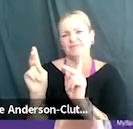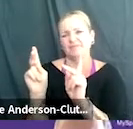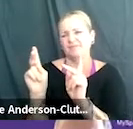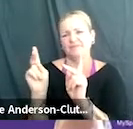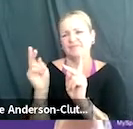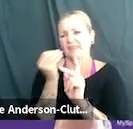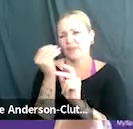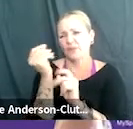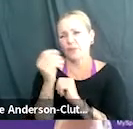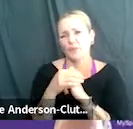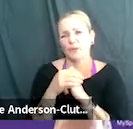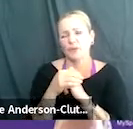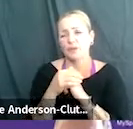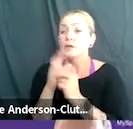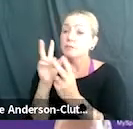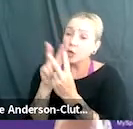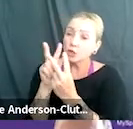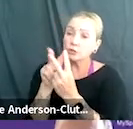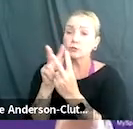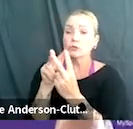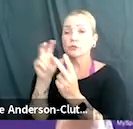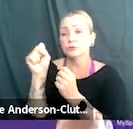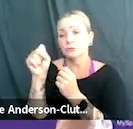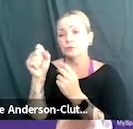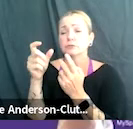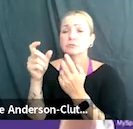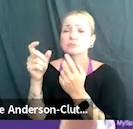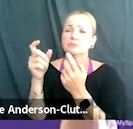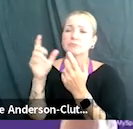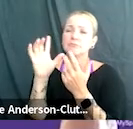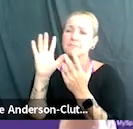partners for short periods of time before ending those relationships.